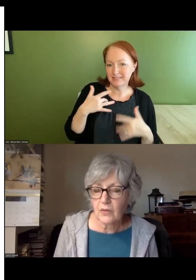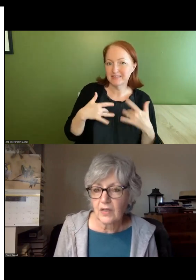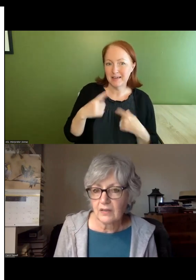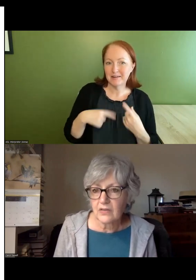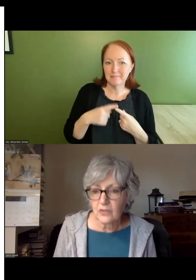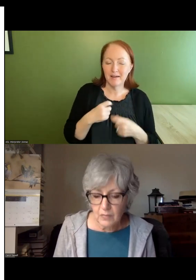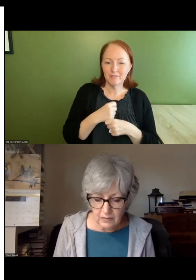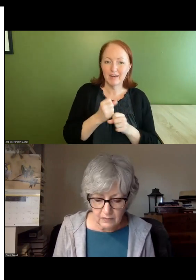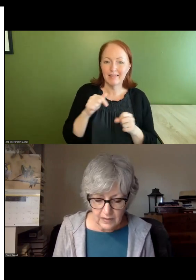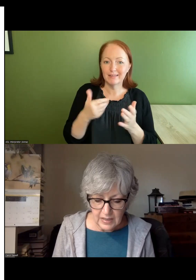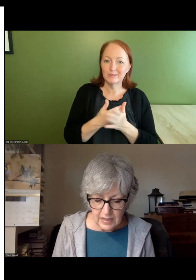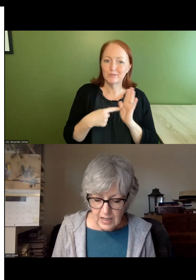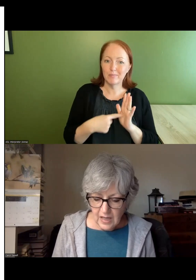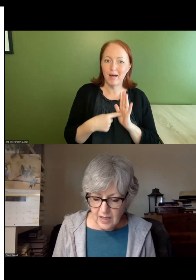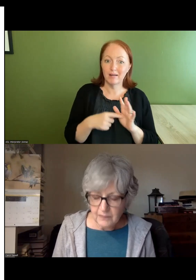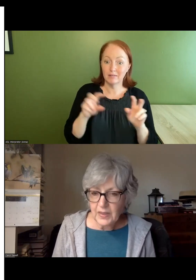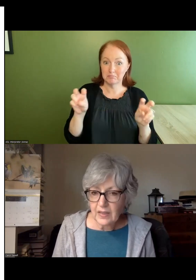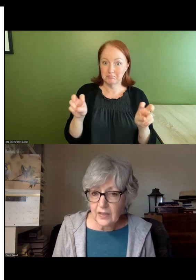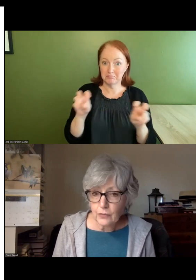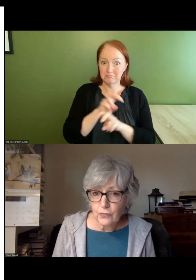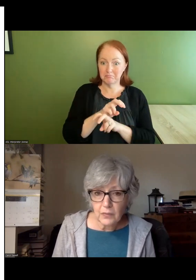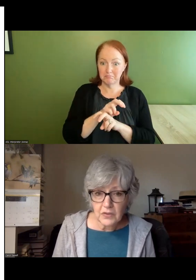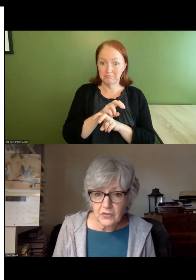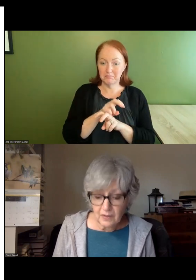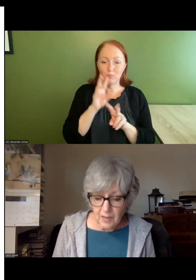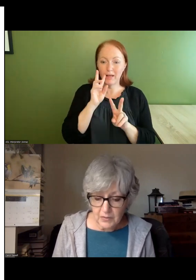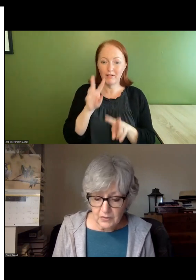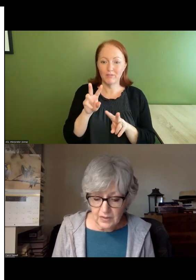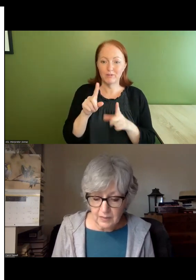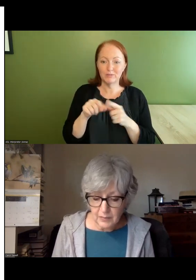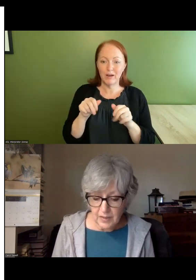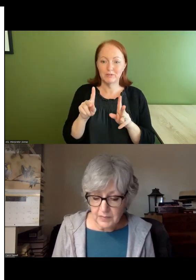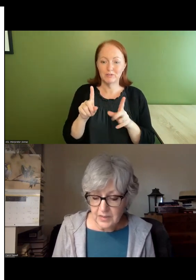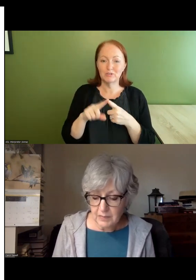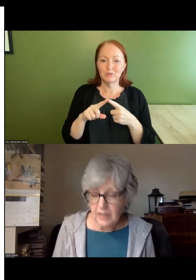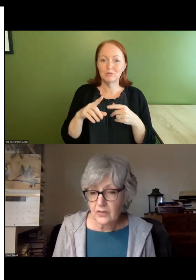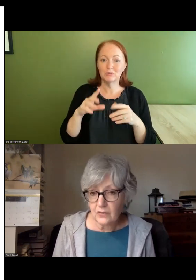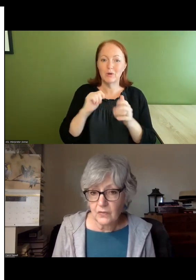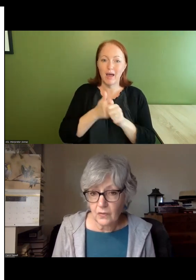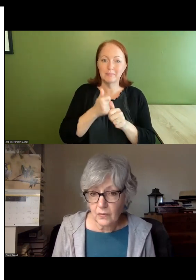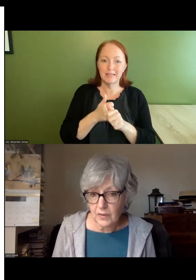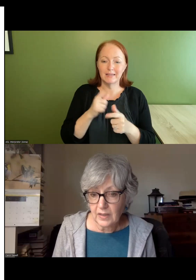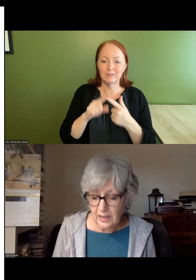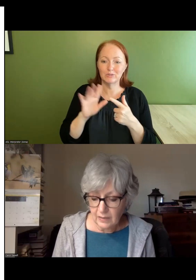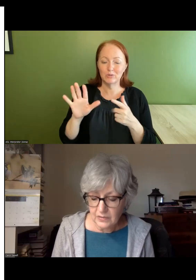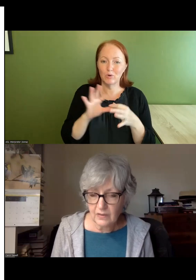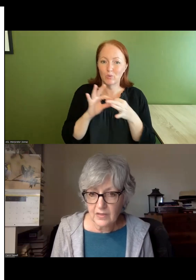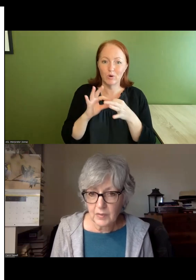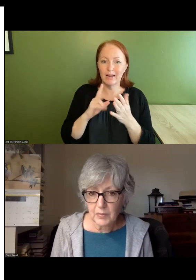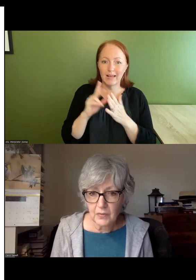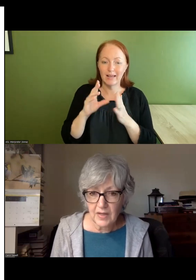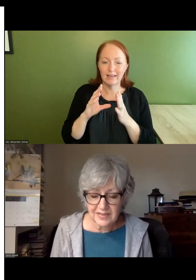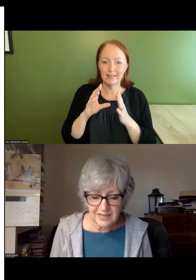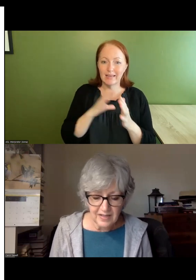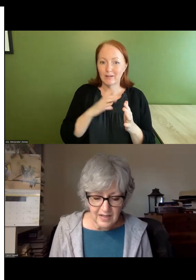about creating this new model. And I look forward to the opportunity to bring updates back to your coordinating council as